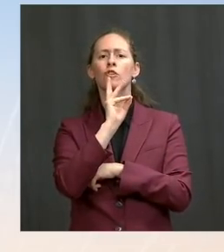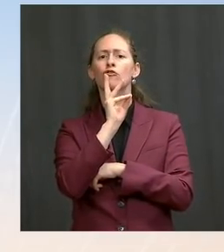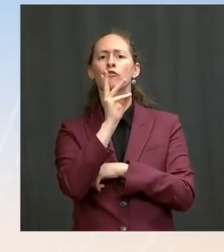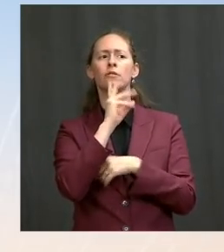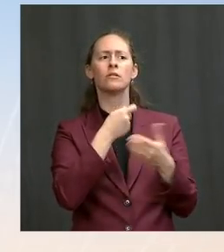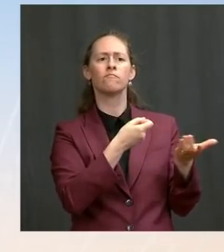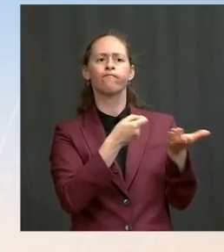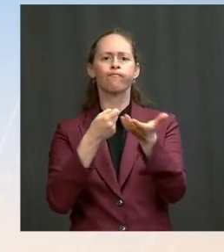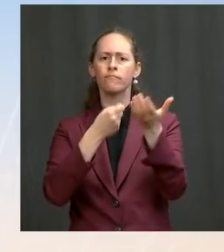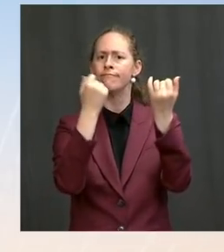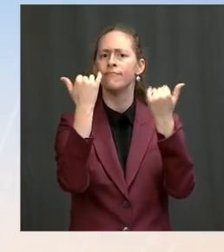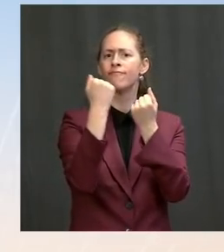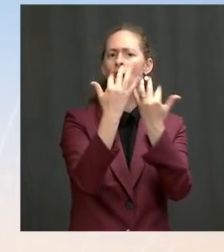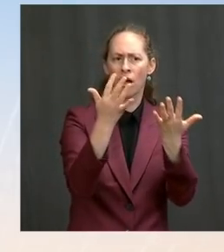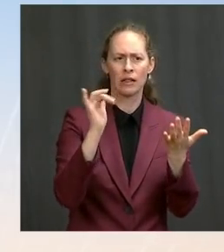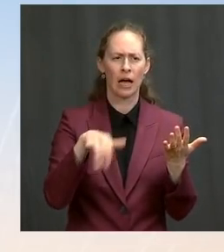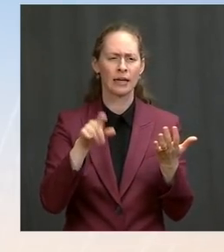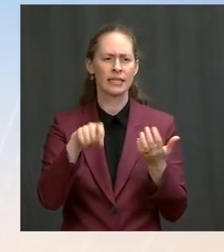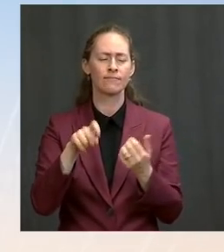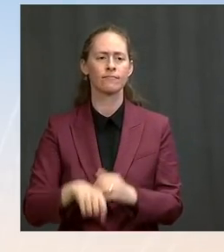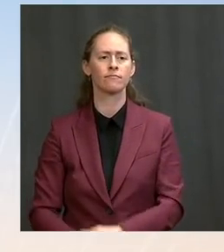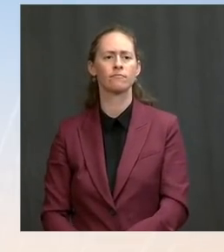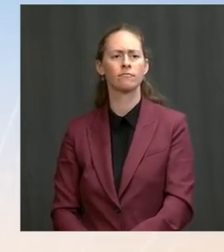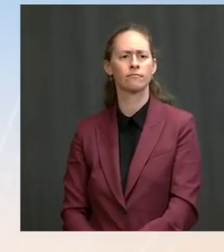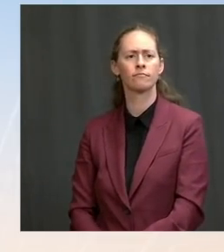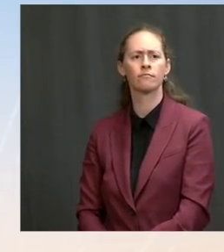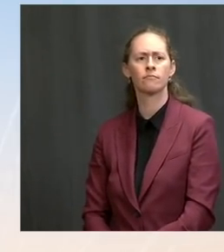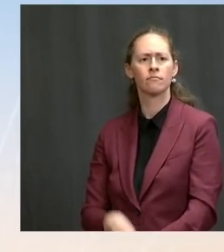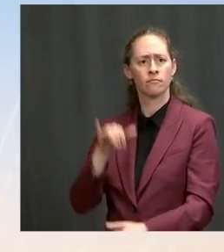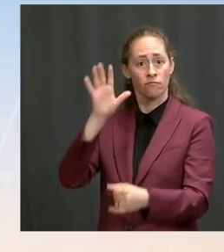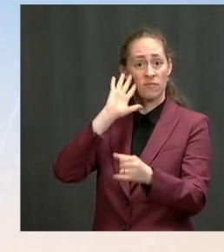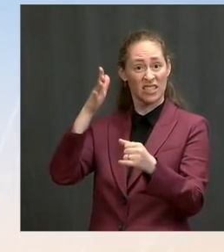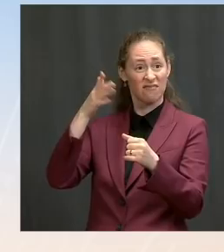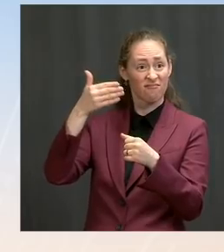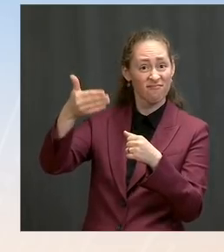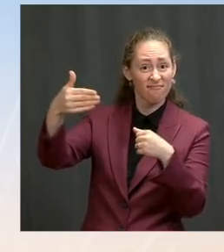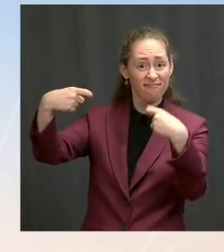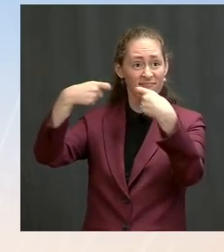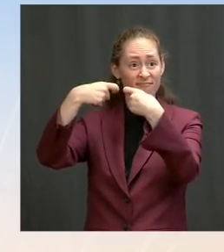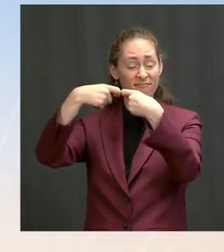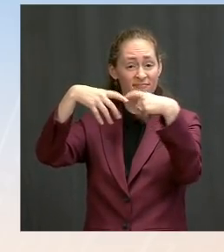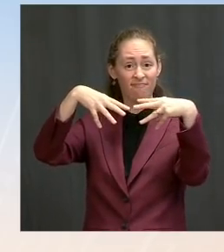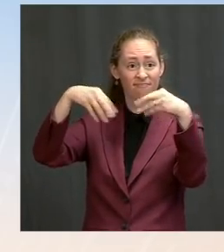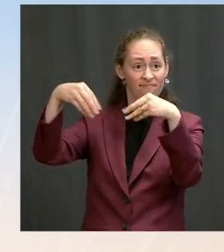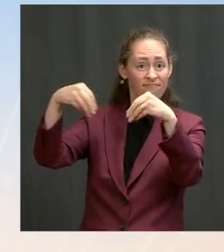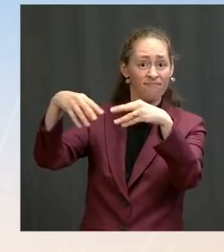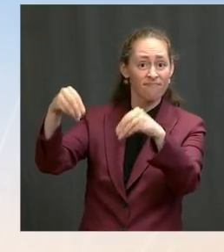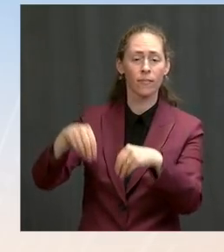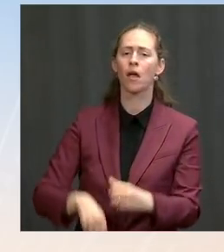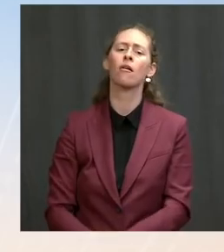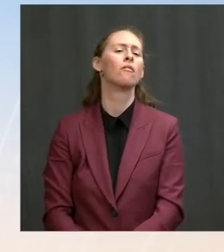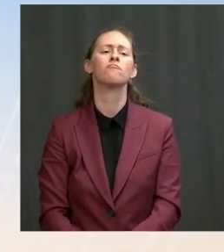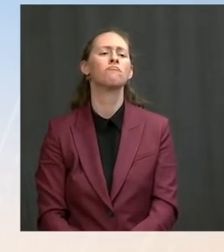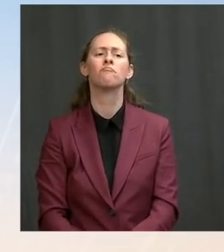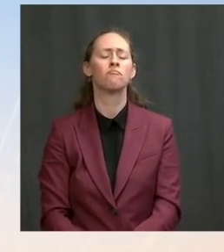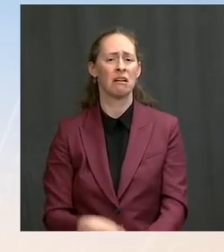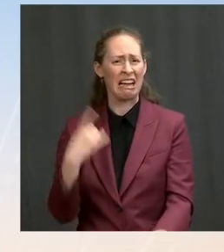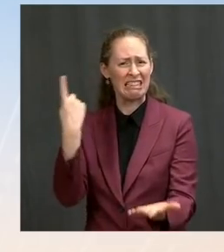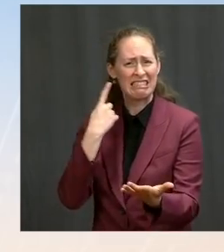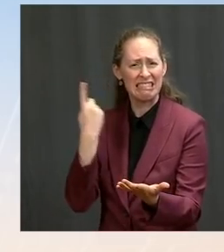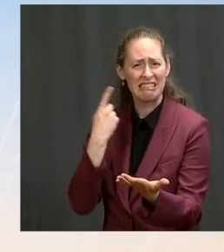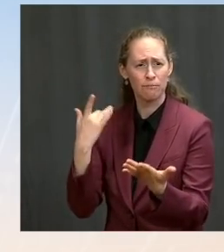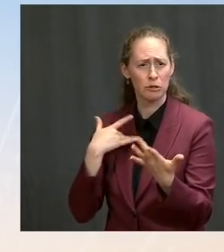about rolling blackouts to prevent wildfires? Was there talk about that? No. Any other concerns that the governors brought up that, you know, that we need to know